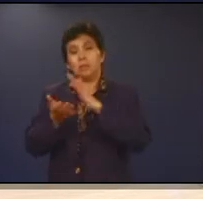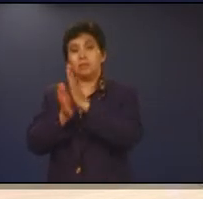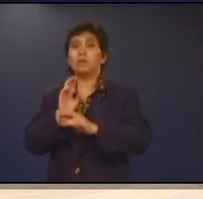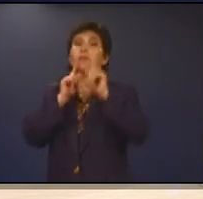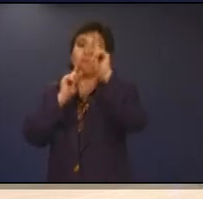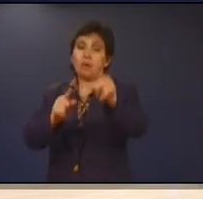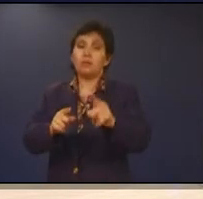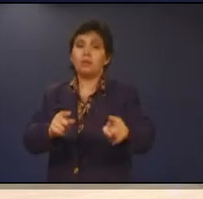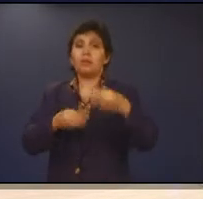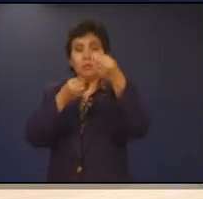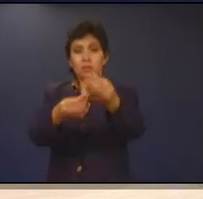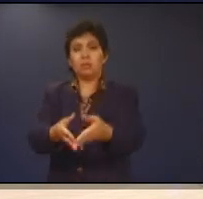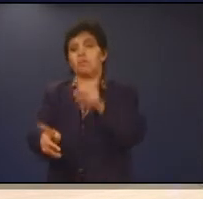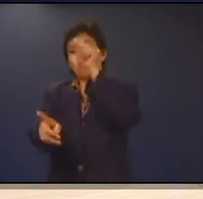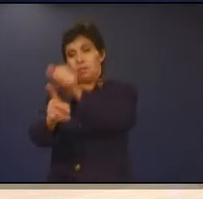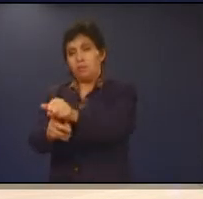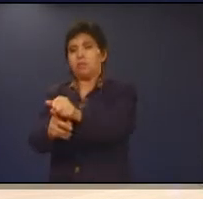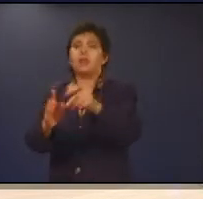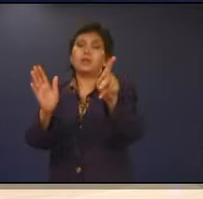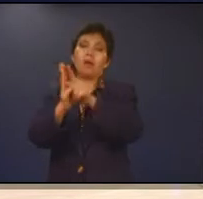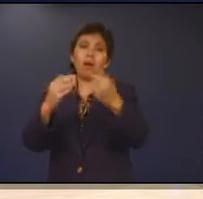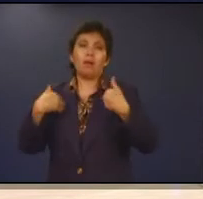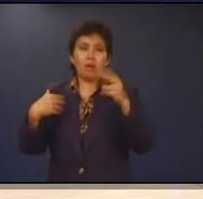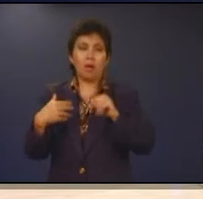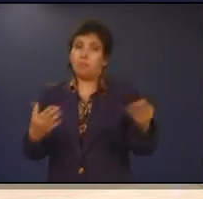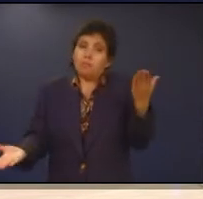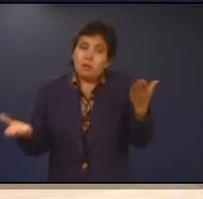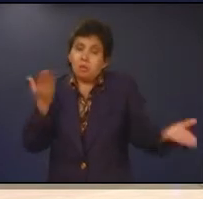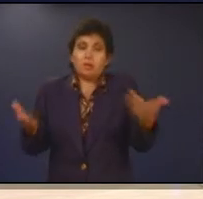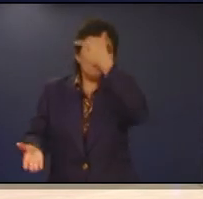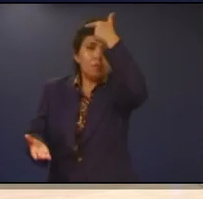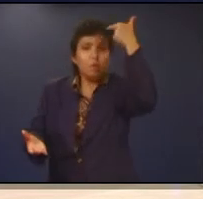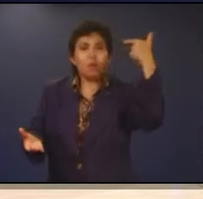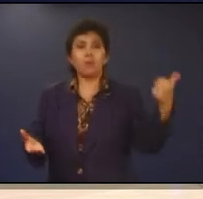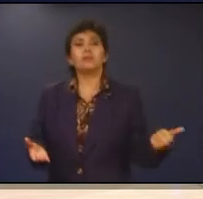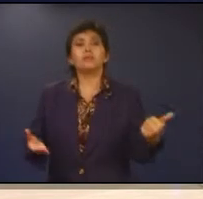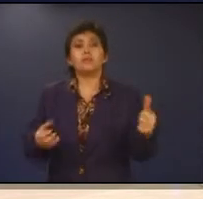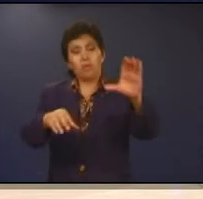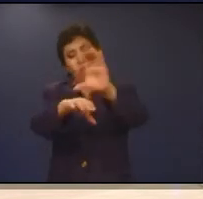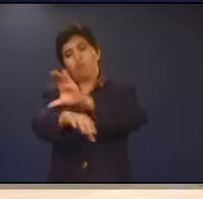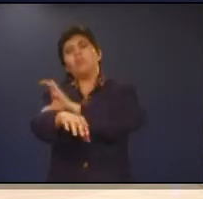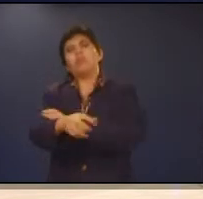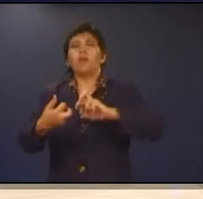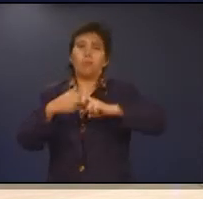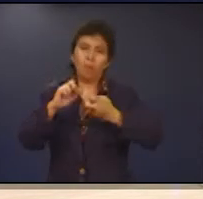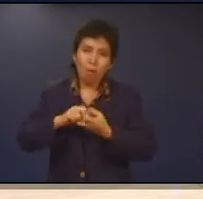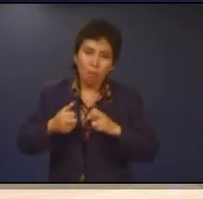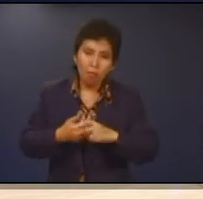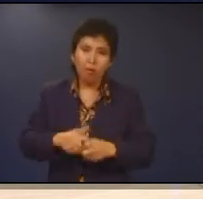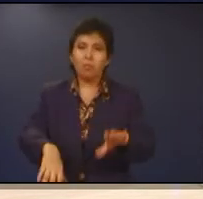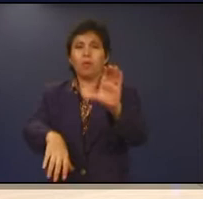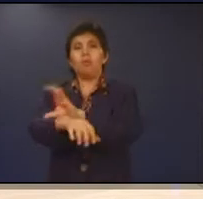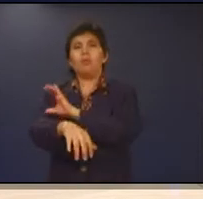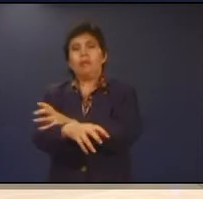it to external attribution. We blame it on the situation, or it might be because the computer has a problem,